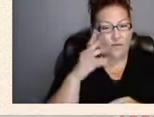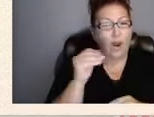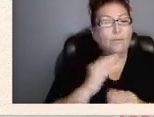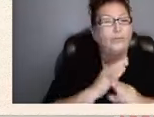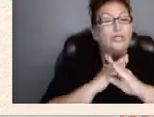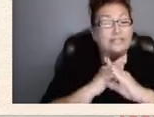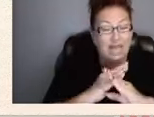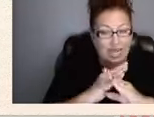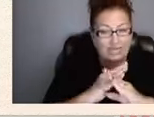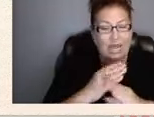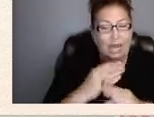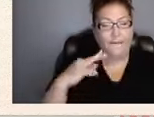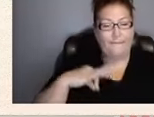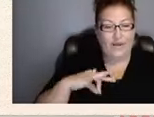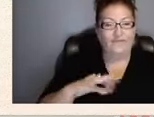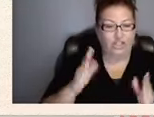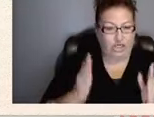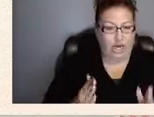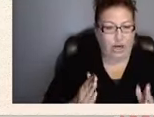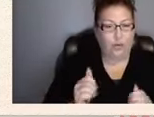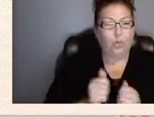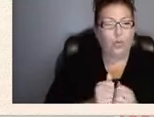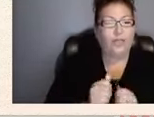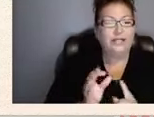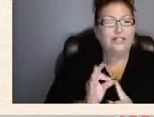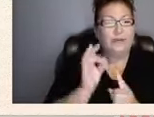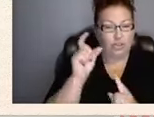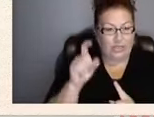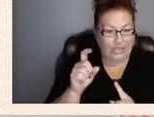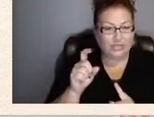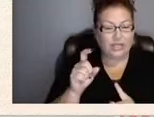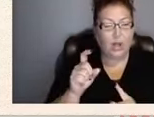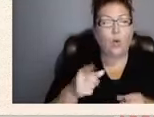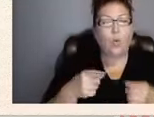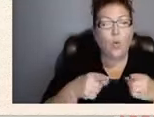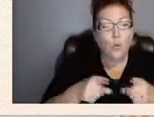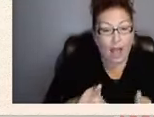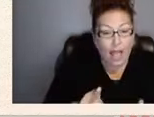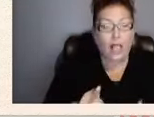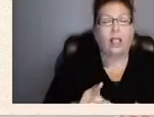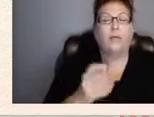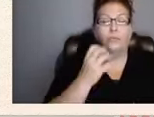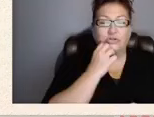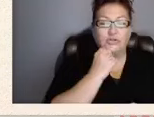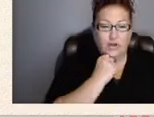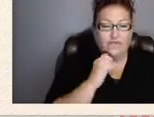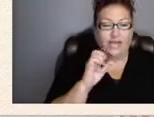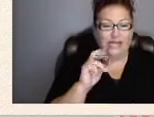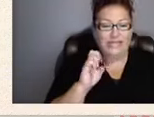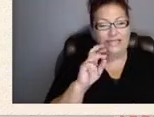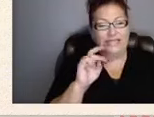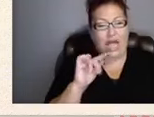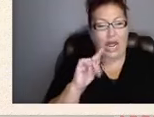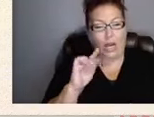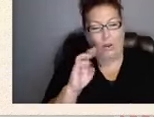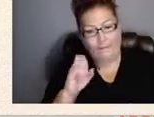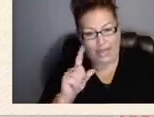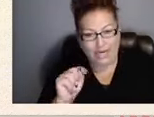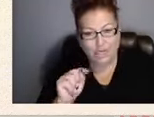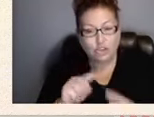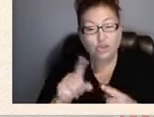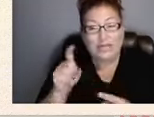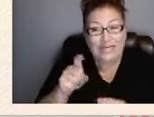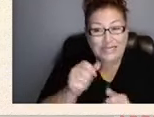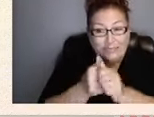a beneficiary with special needs while preserving entitlement to needs-based public